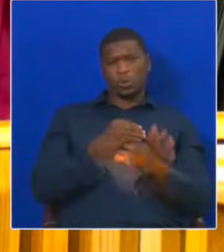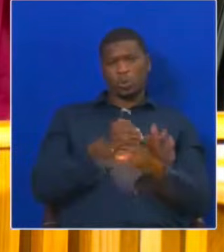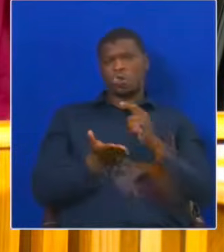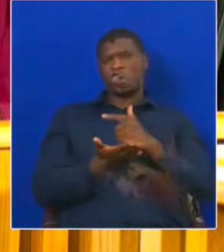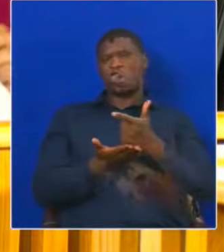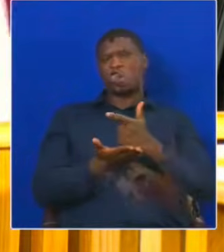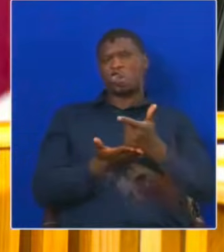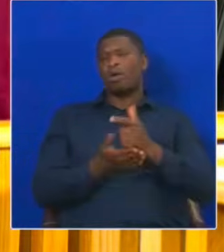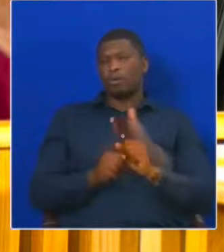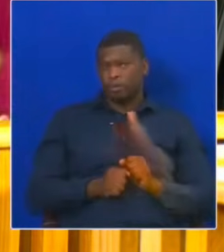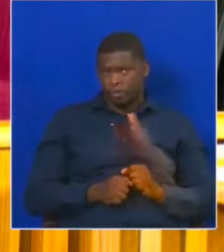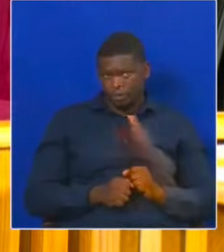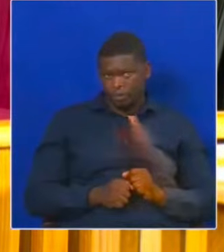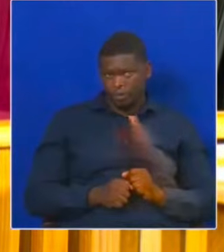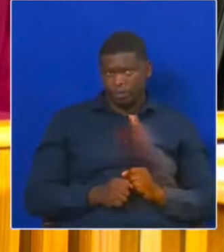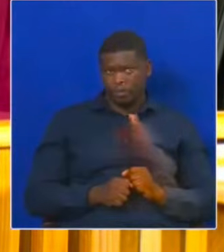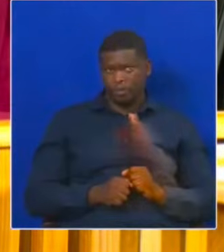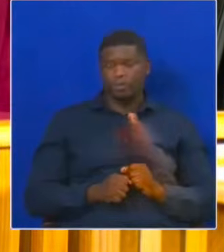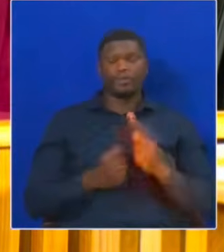Thank you, Commissioners.